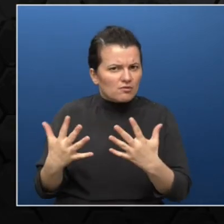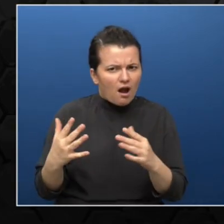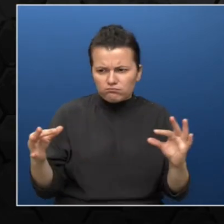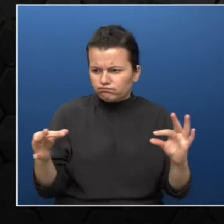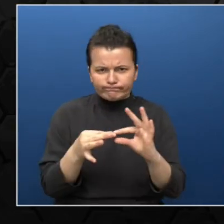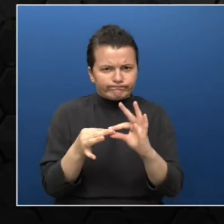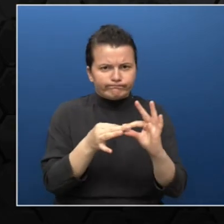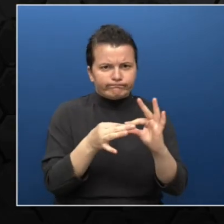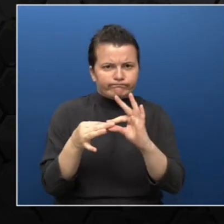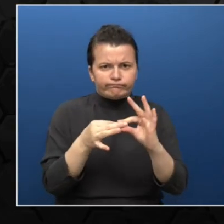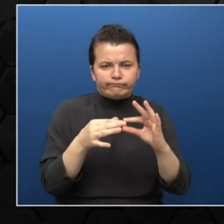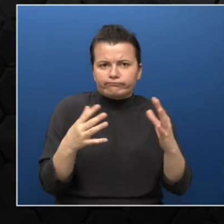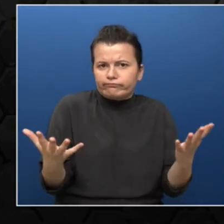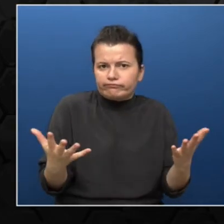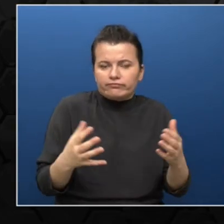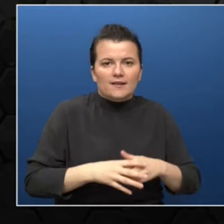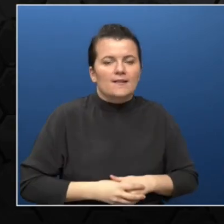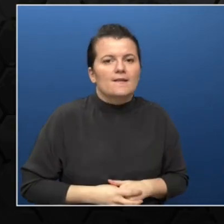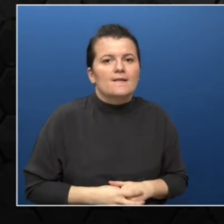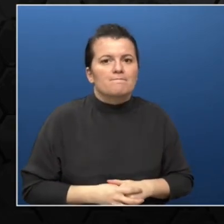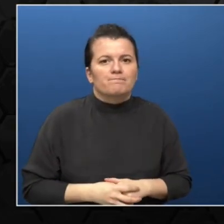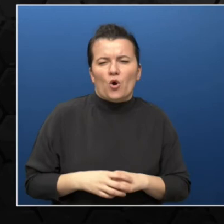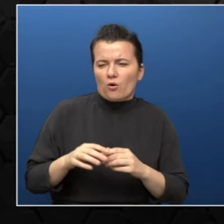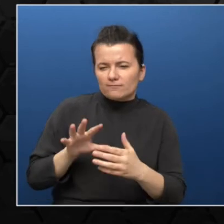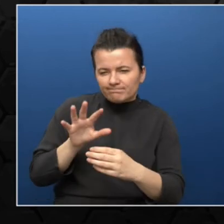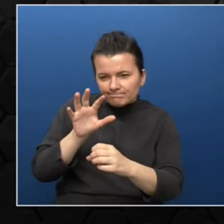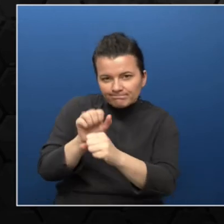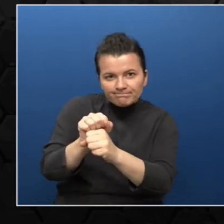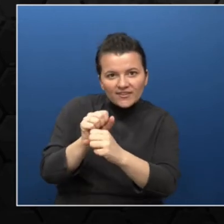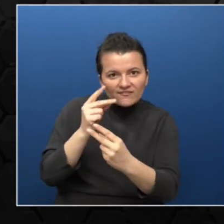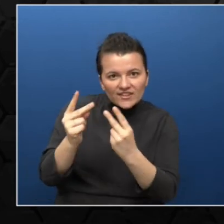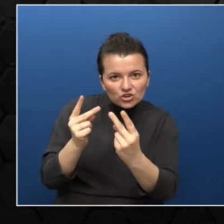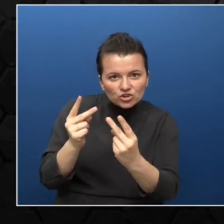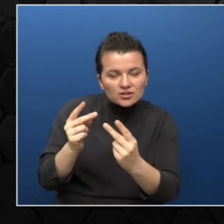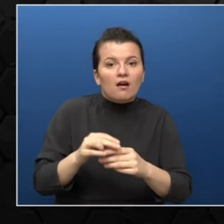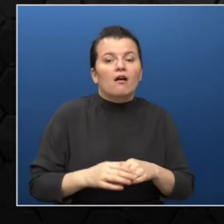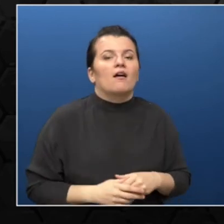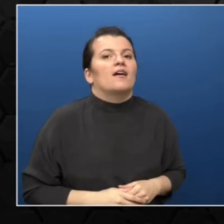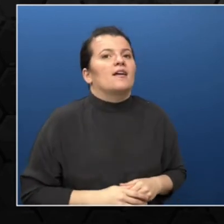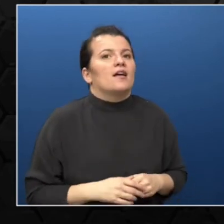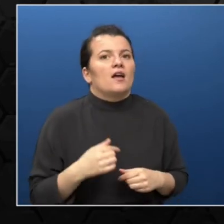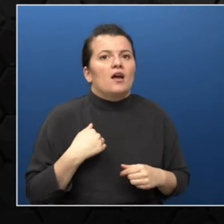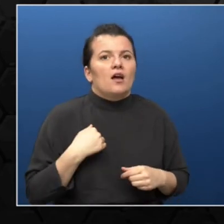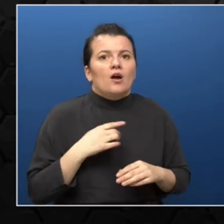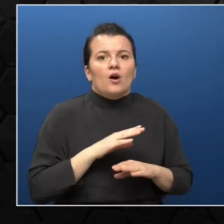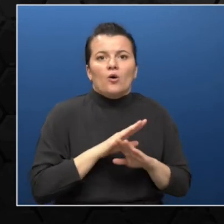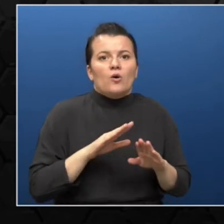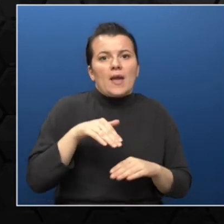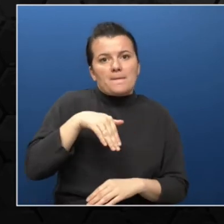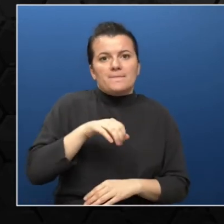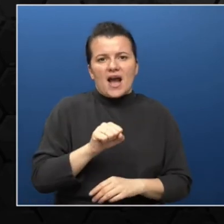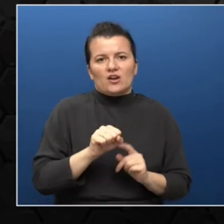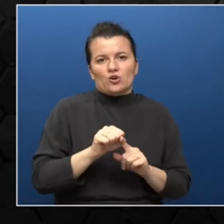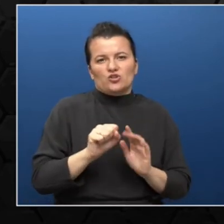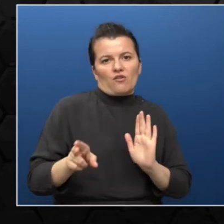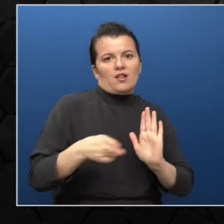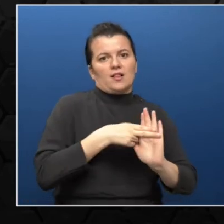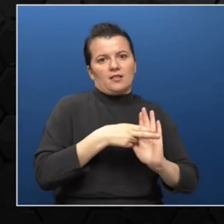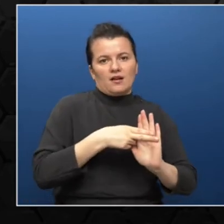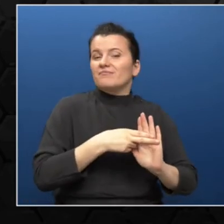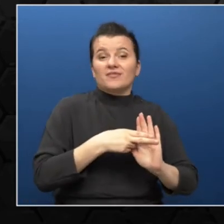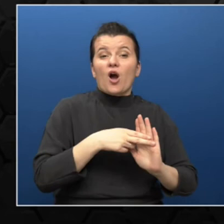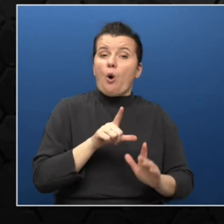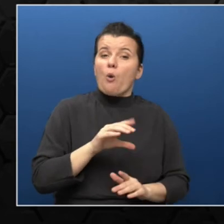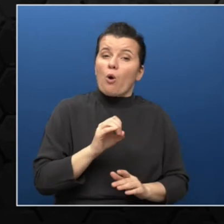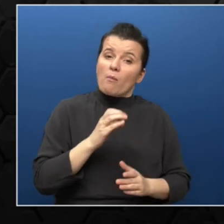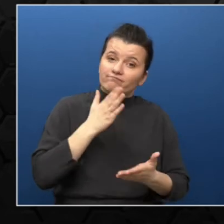So to emphasize this, even though Lobe doesn't have the Microsoft branding directly, it is a Microsoft product.